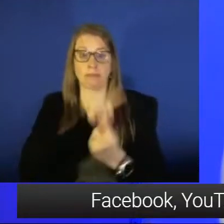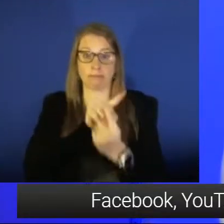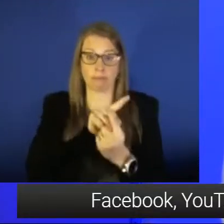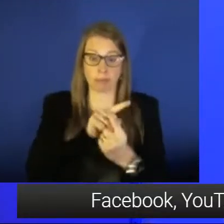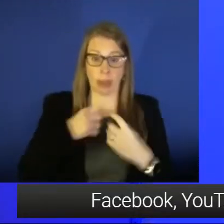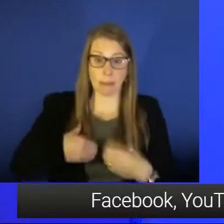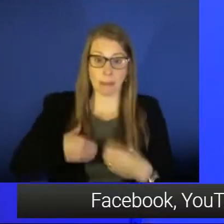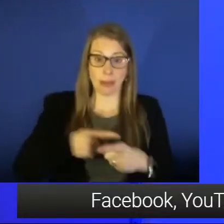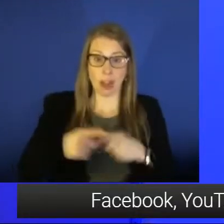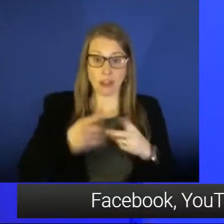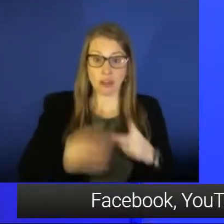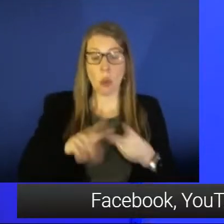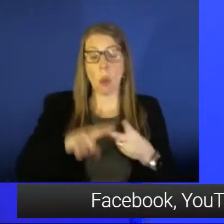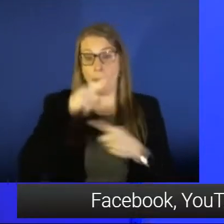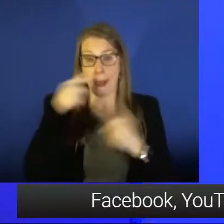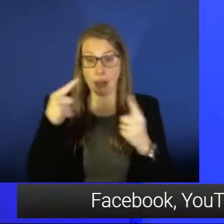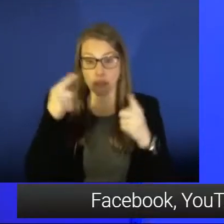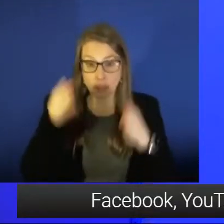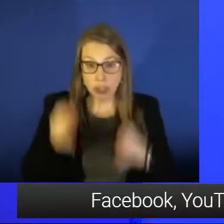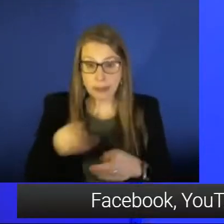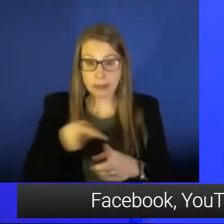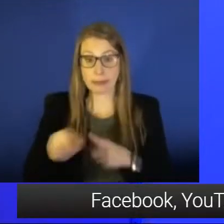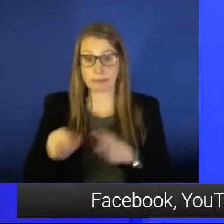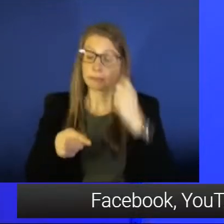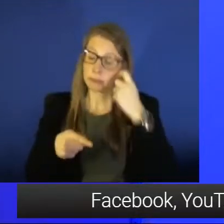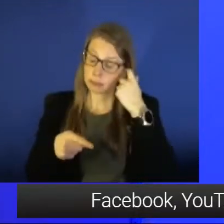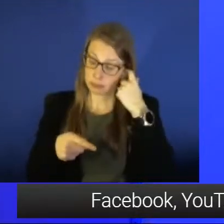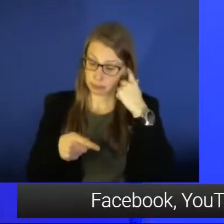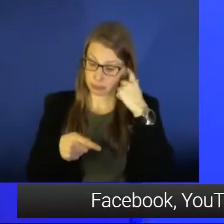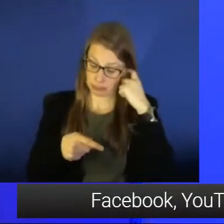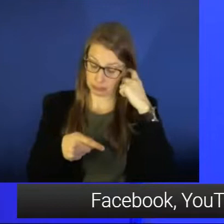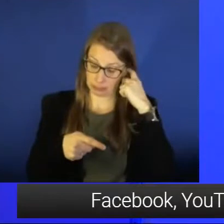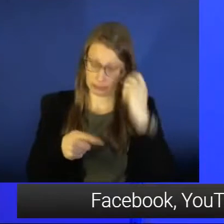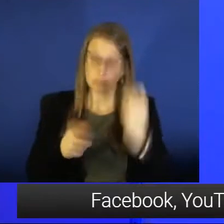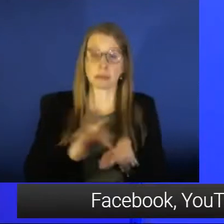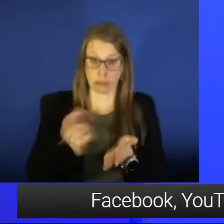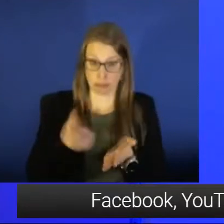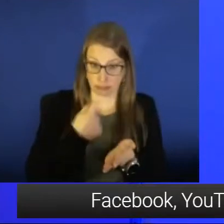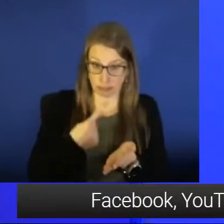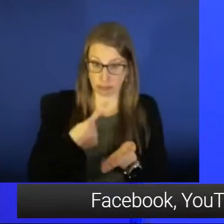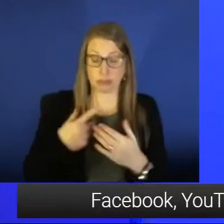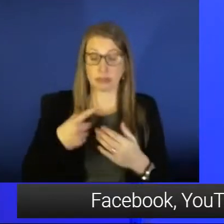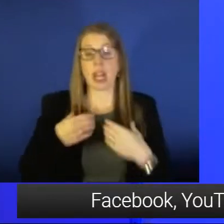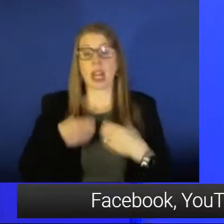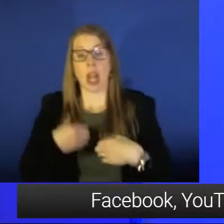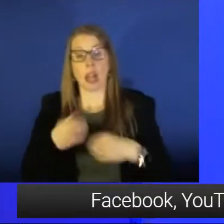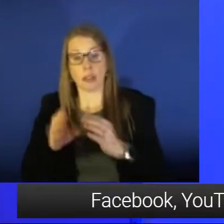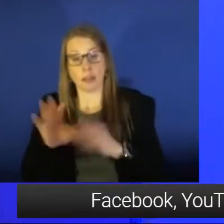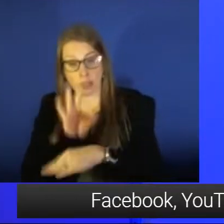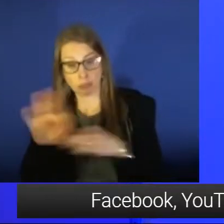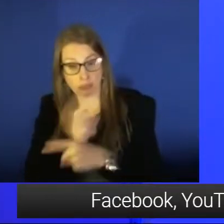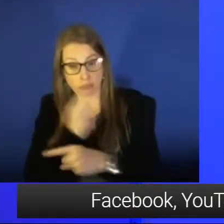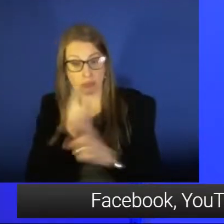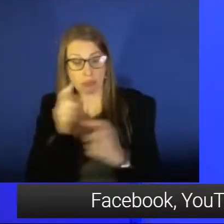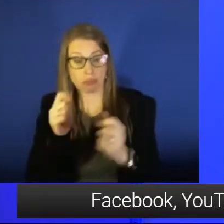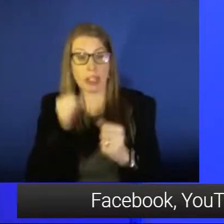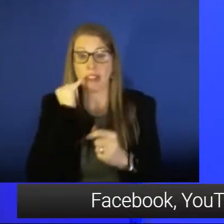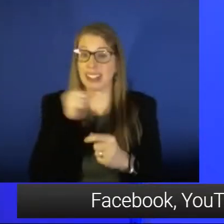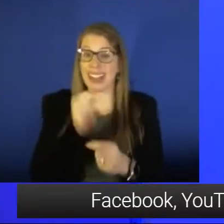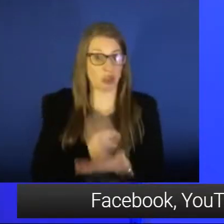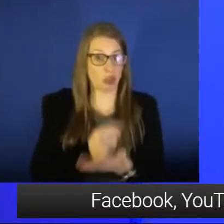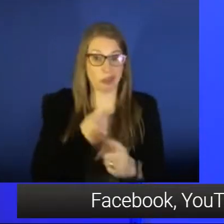you maintain your normal lung function with your medication. Because if you don't treat it appropriately, it can become a